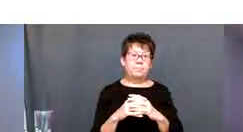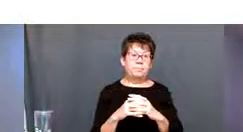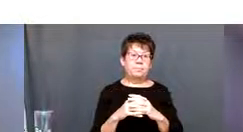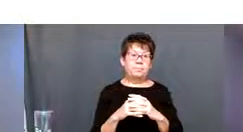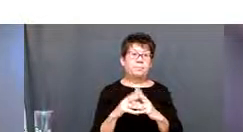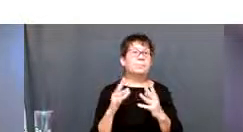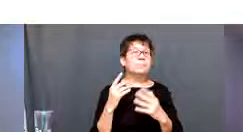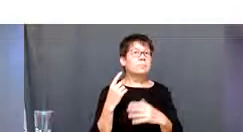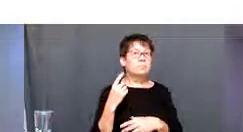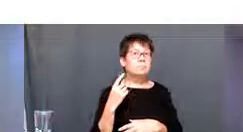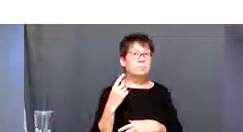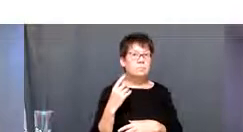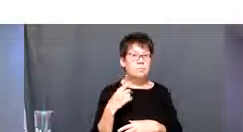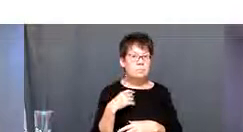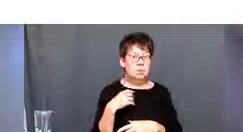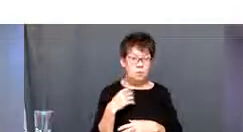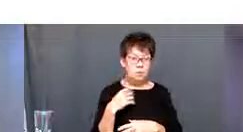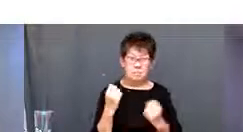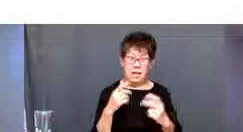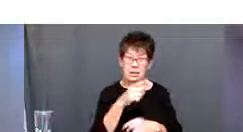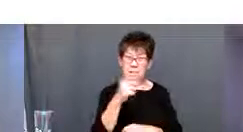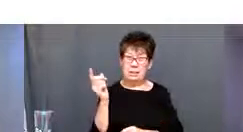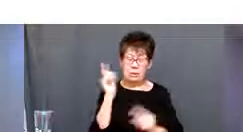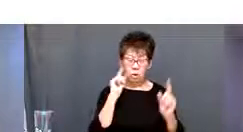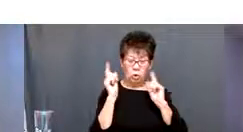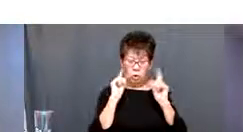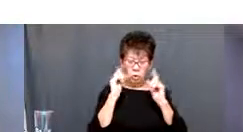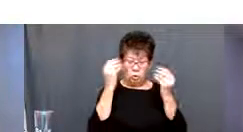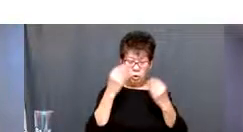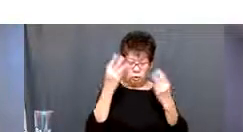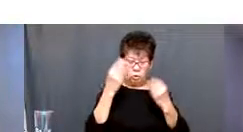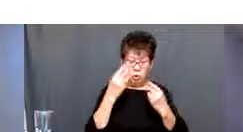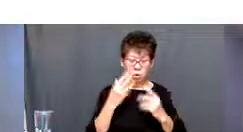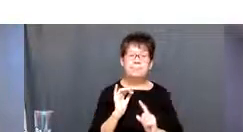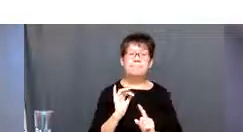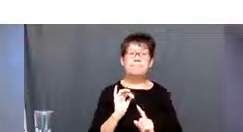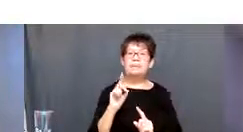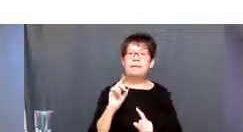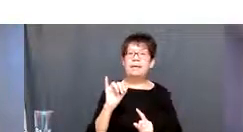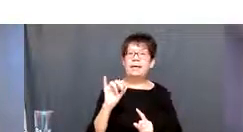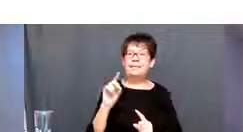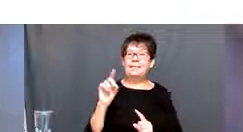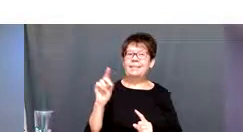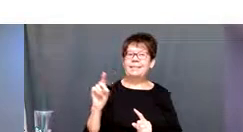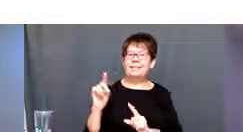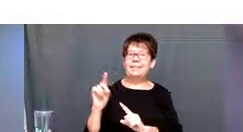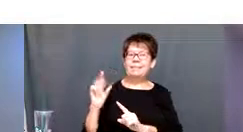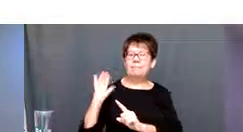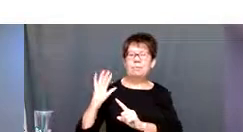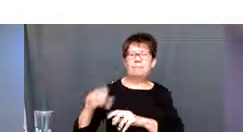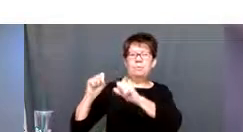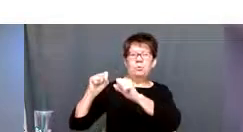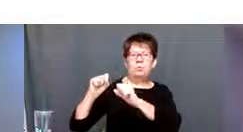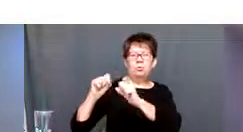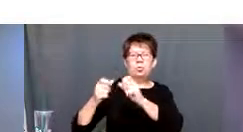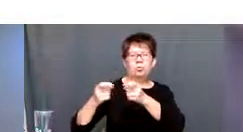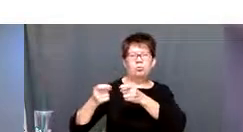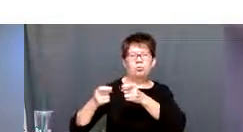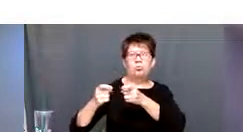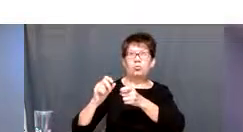One of the things we heard a lot of when DIDD gained oversight of the Tennessee Early Intervention System back